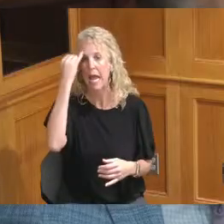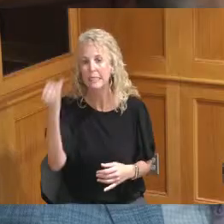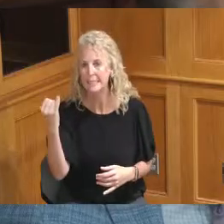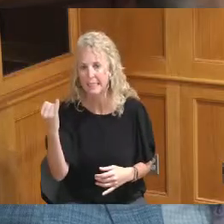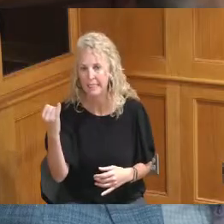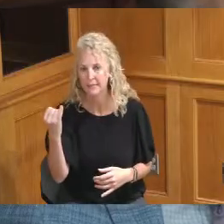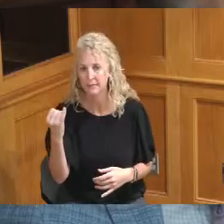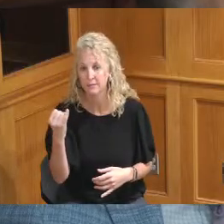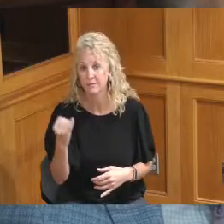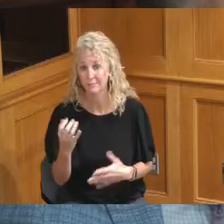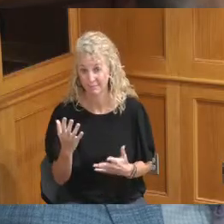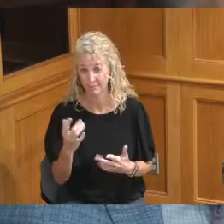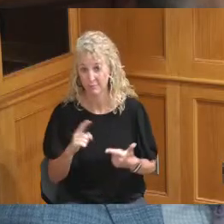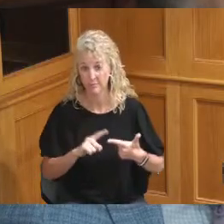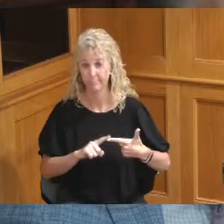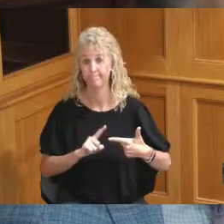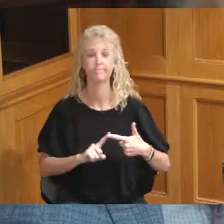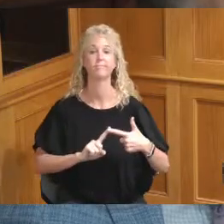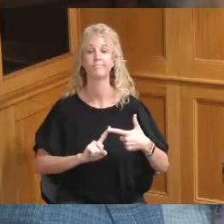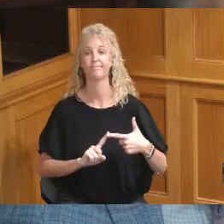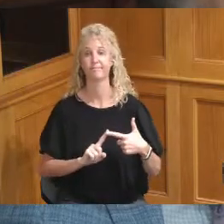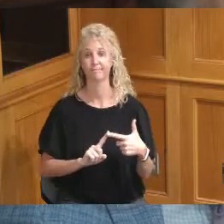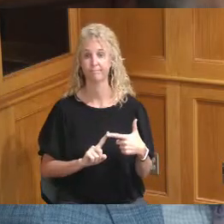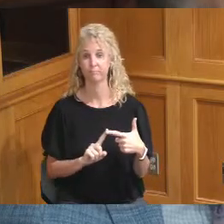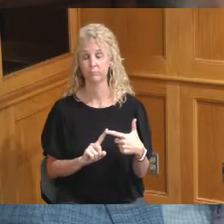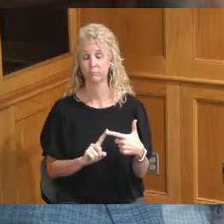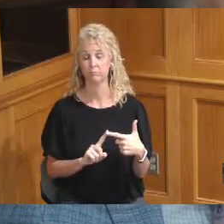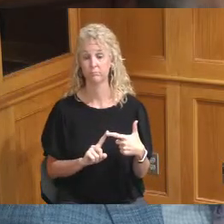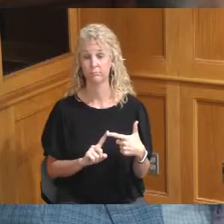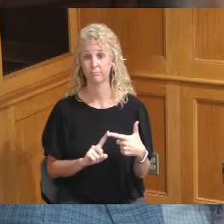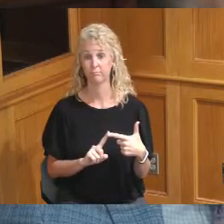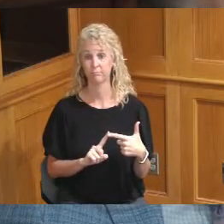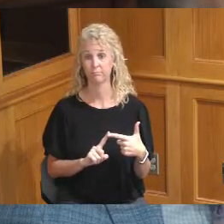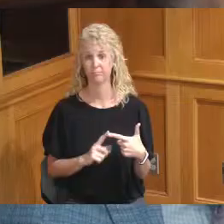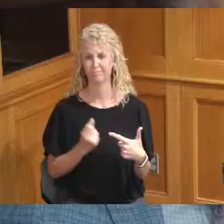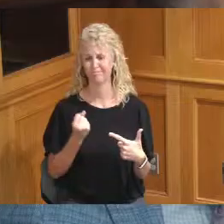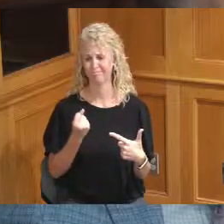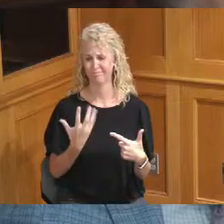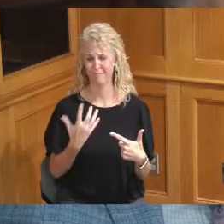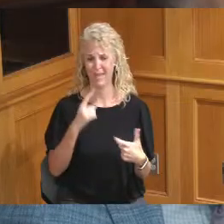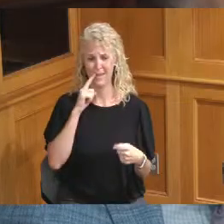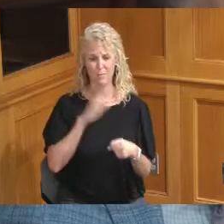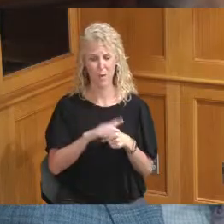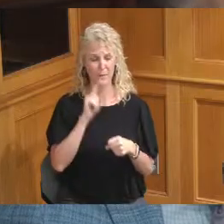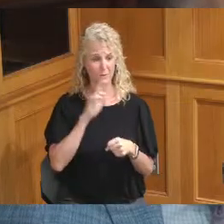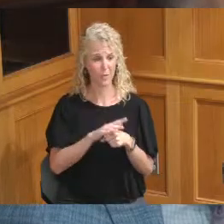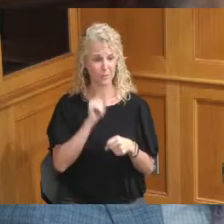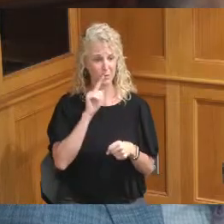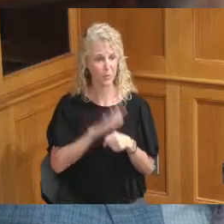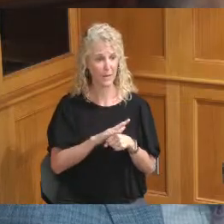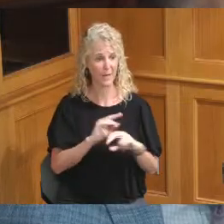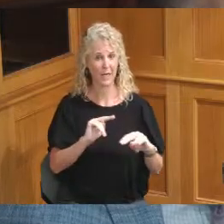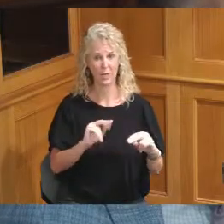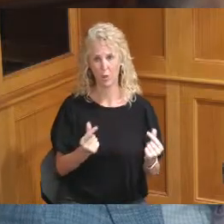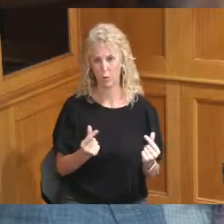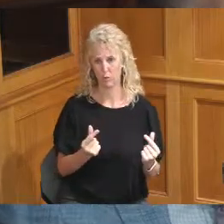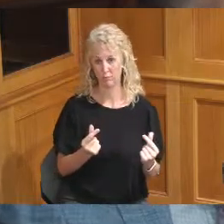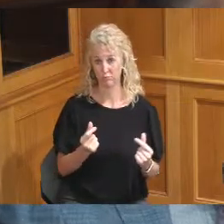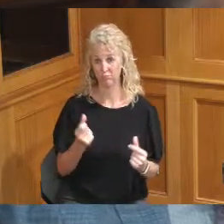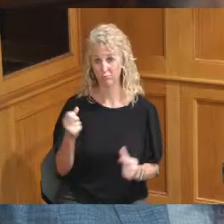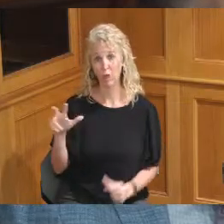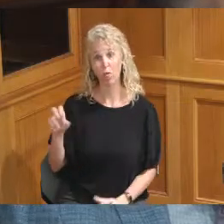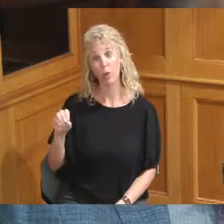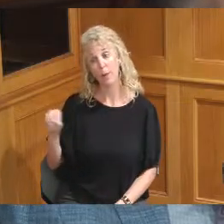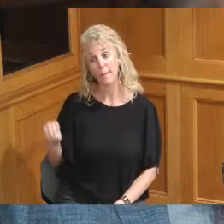happened. Number 2, broken promises since 1997. Voters was promised the